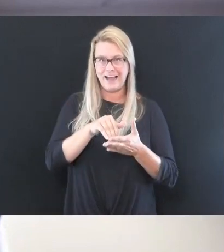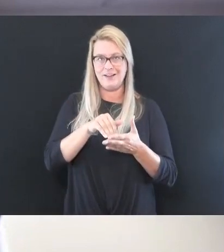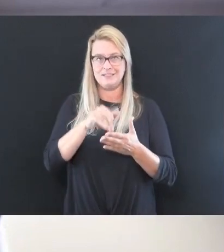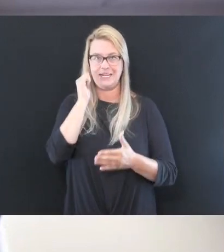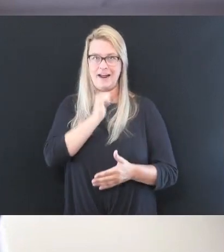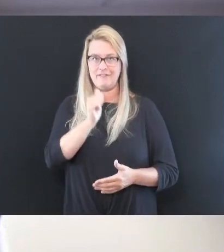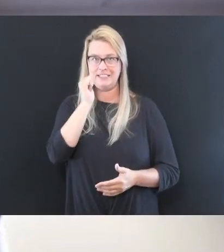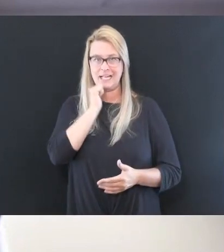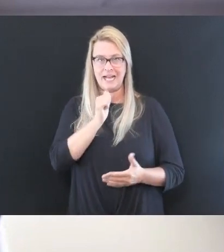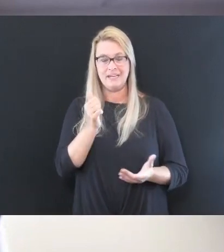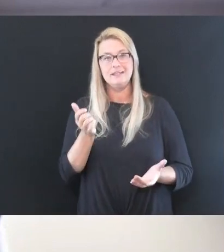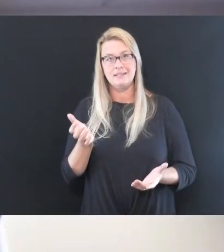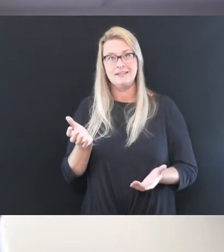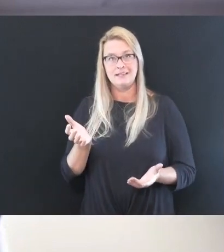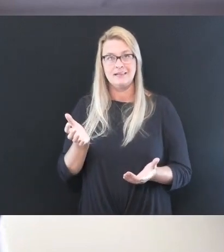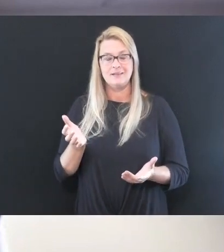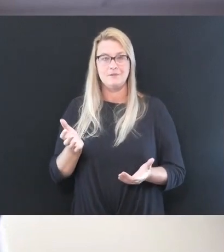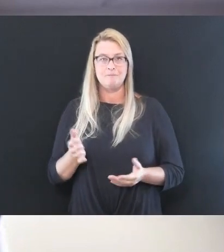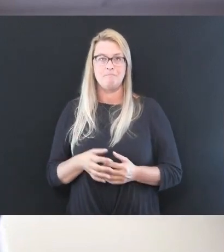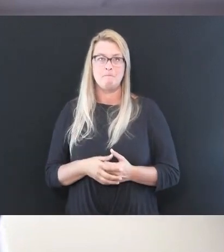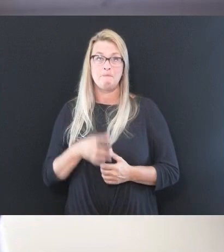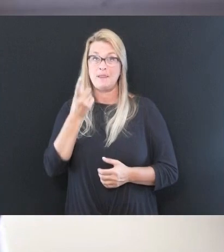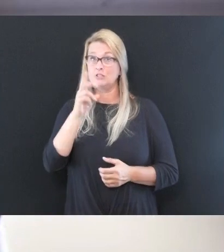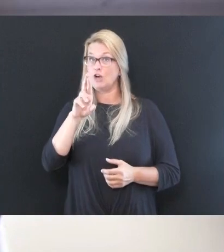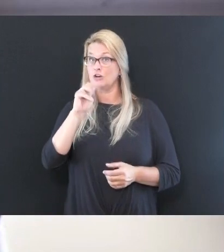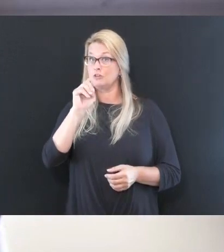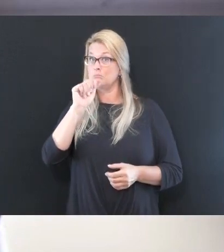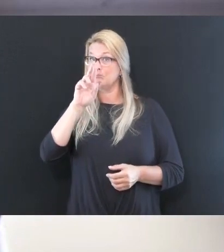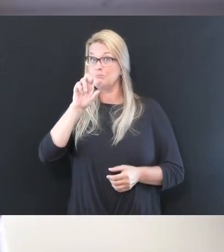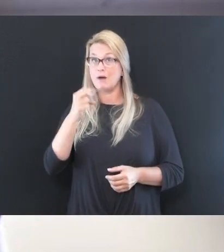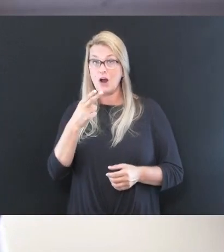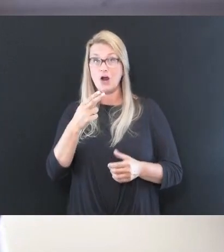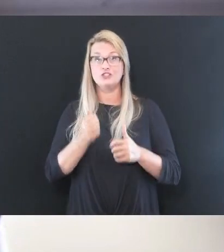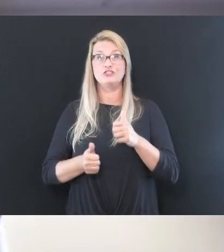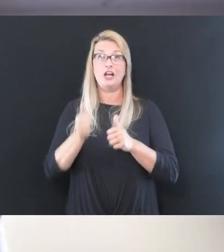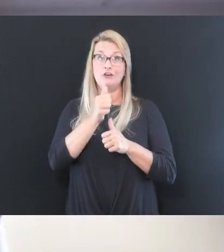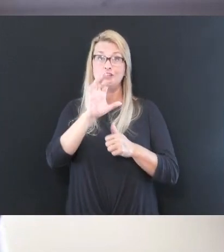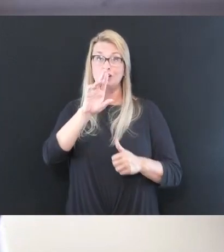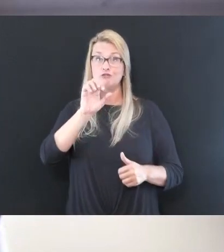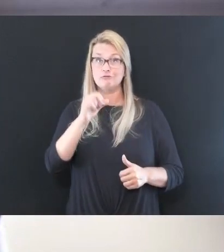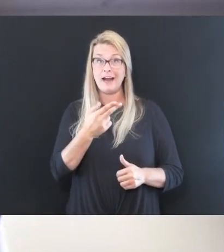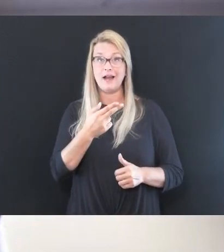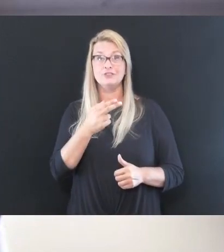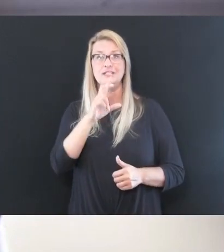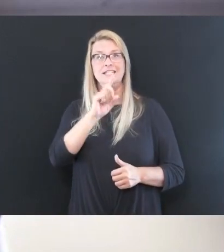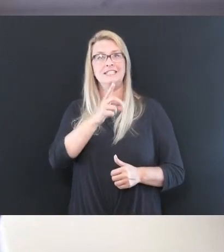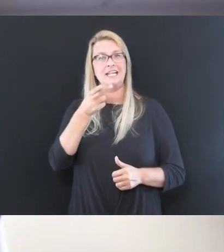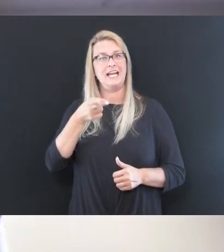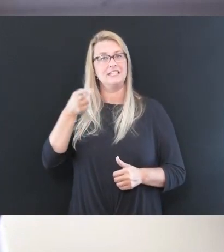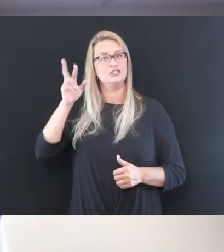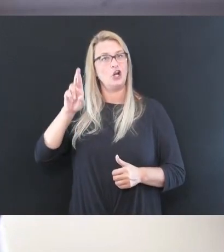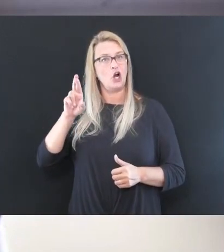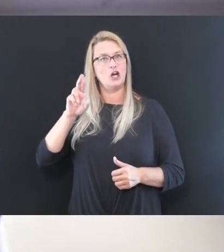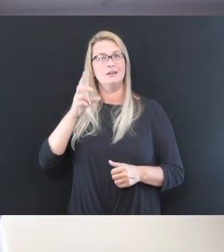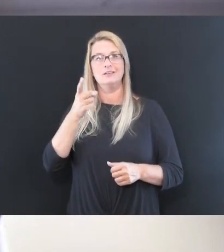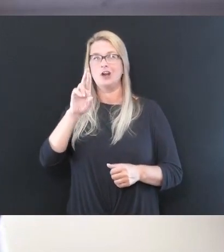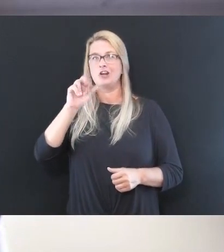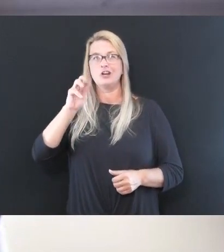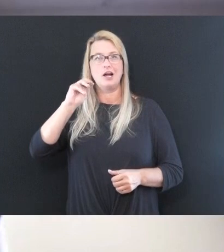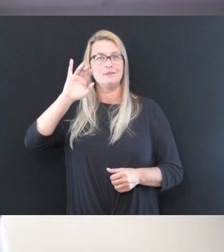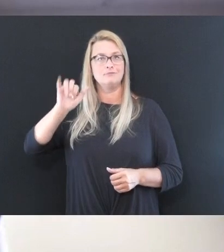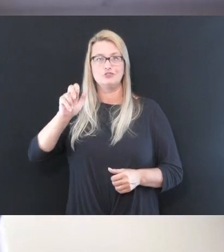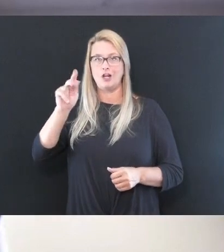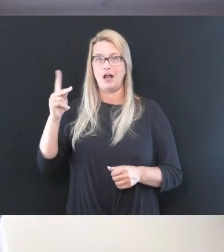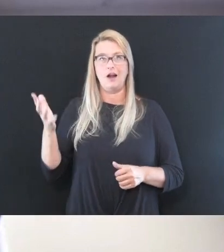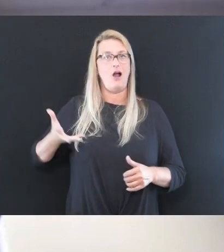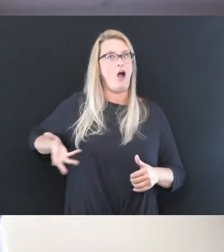governor said, Dr. Marsh, Secretary Crouch, the team at DHHR, Dr. Amjad, a number of